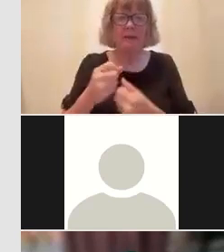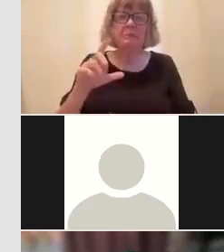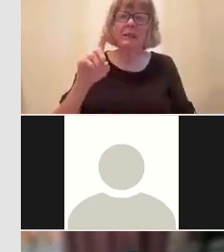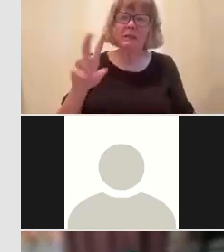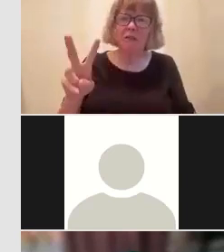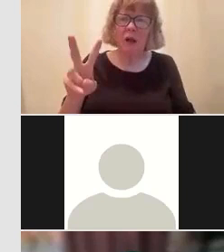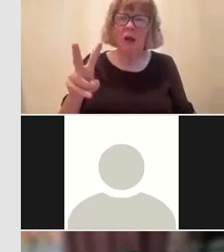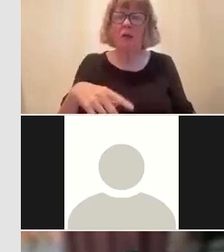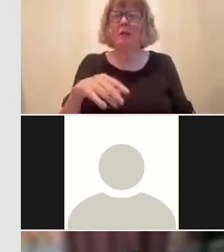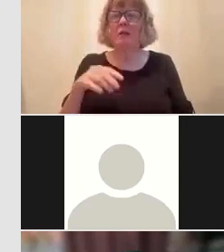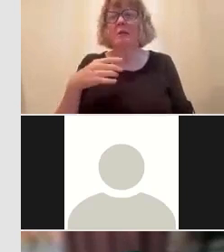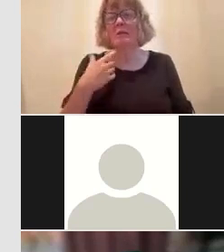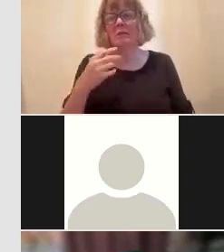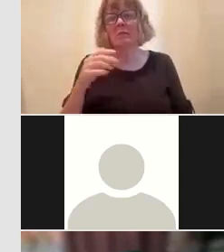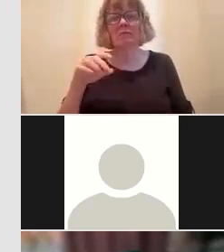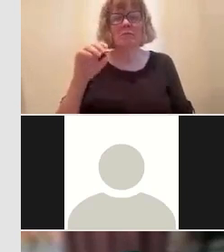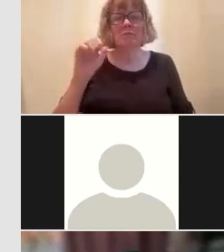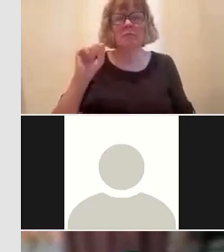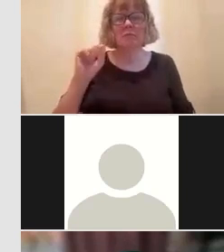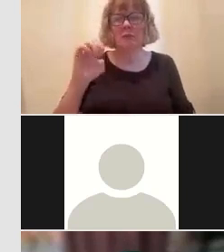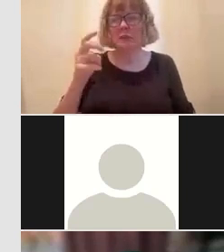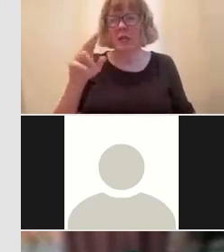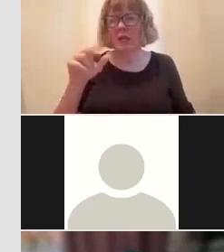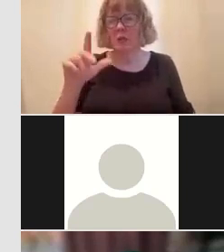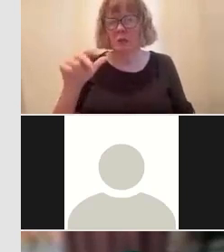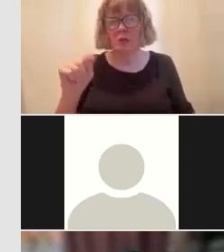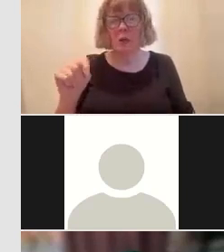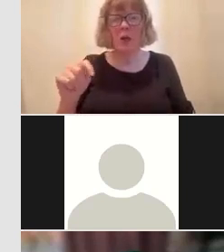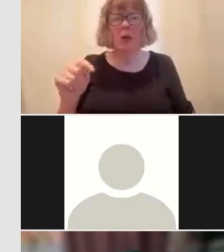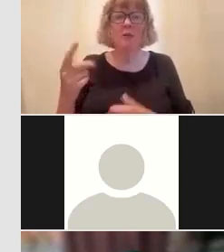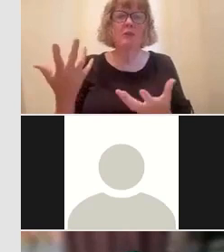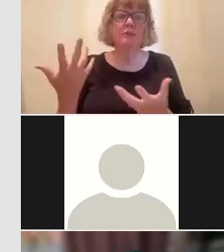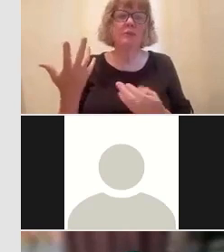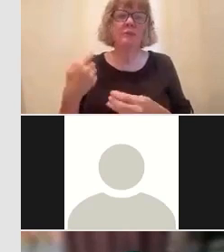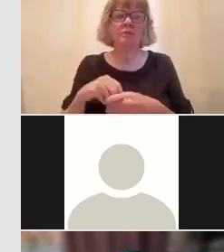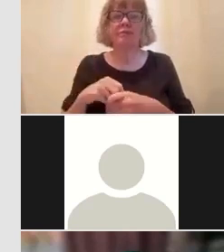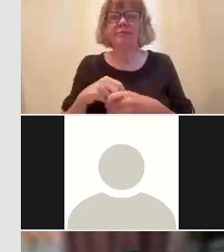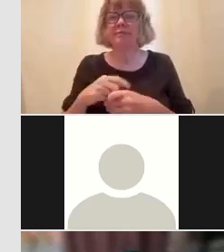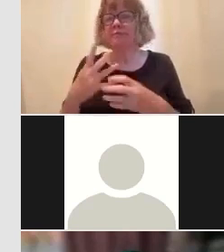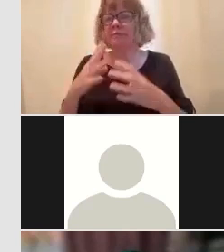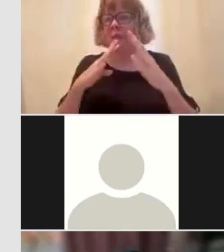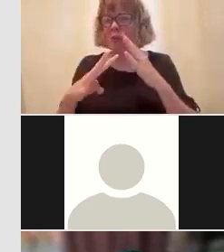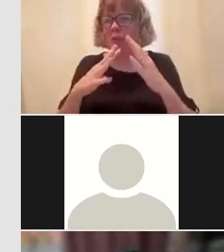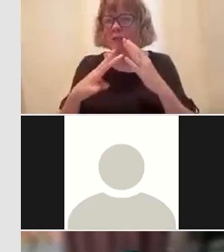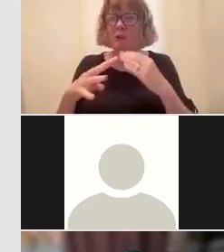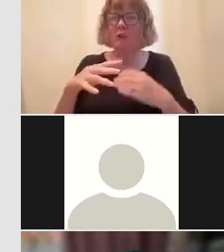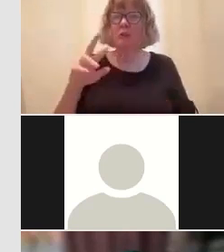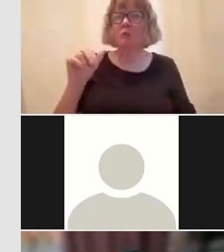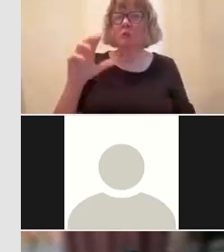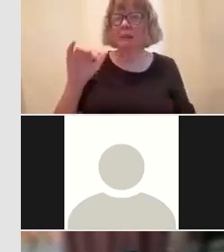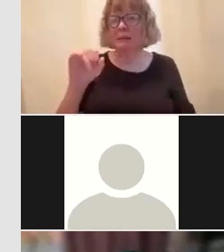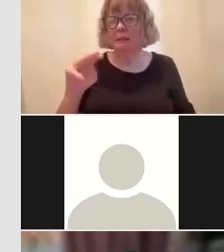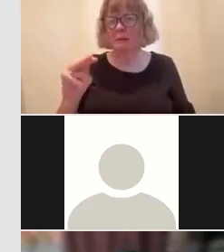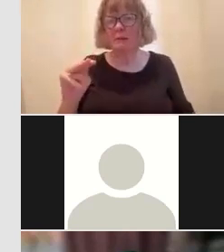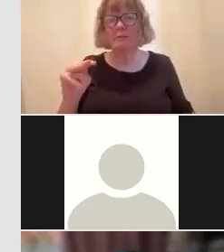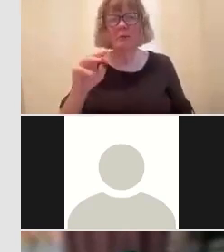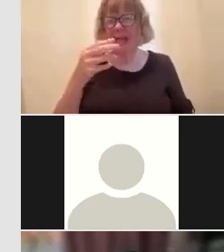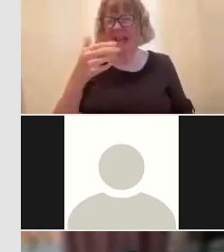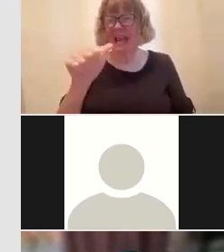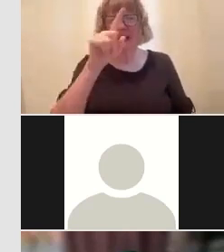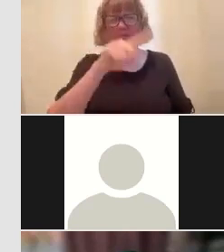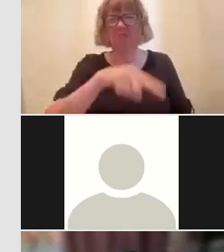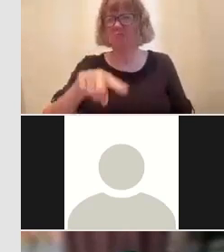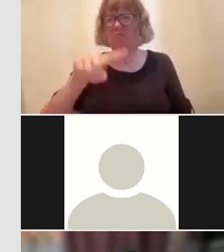assault, war, immigration, racism, or really any of these